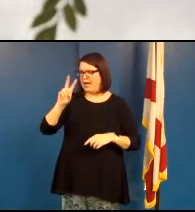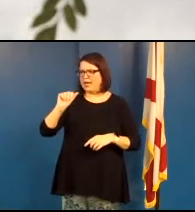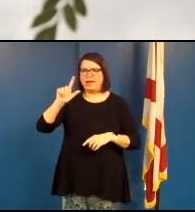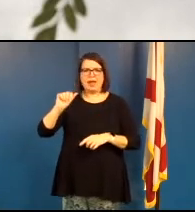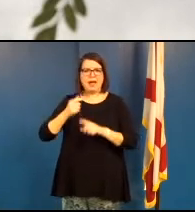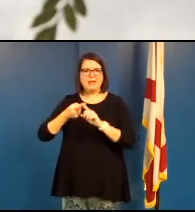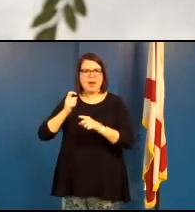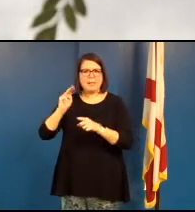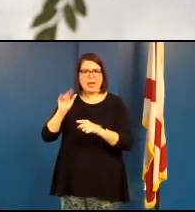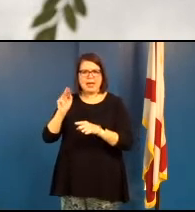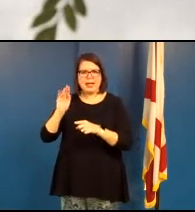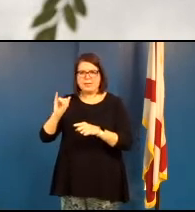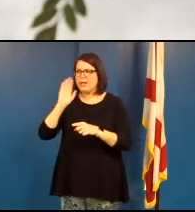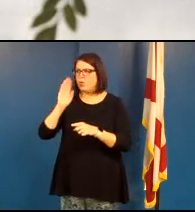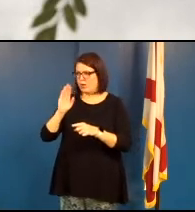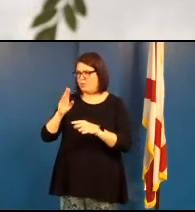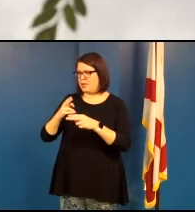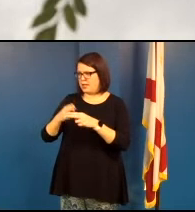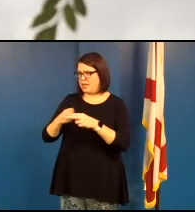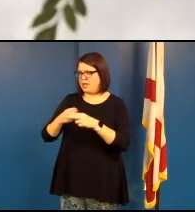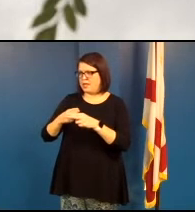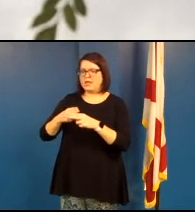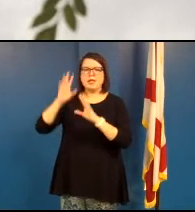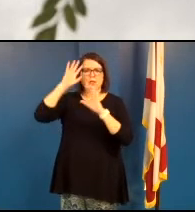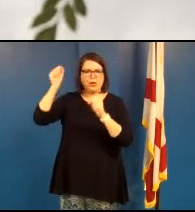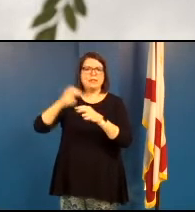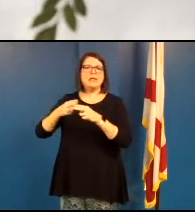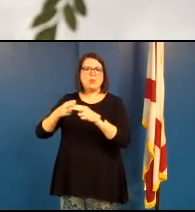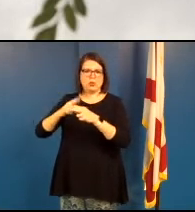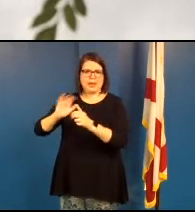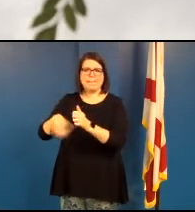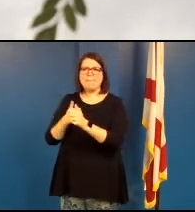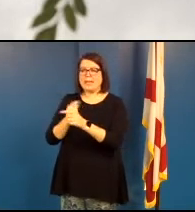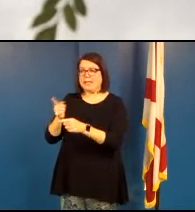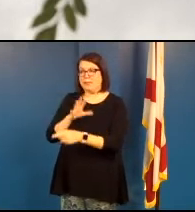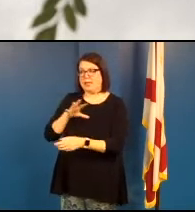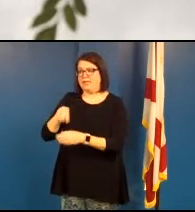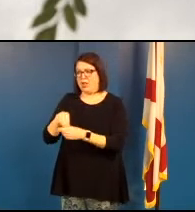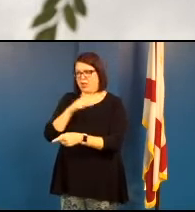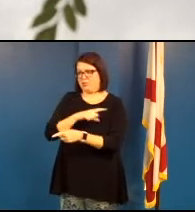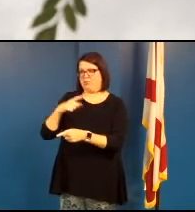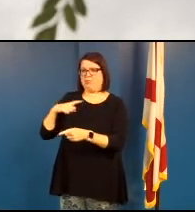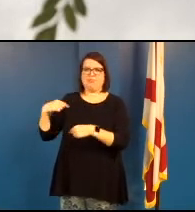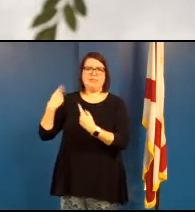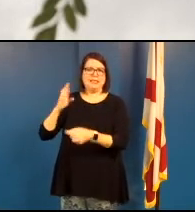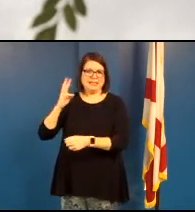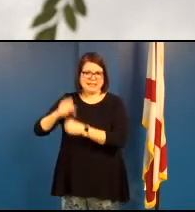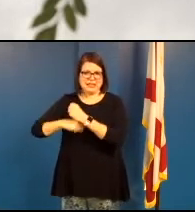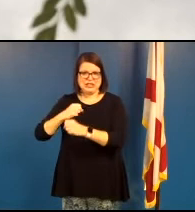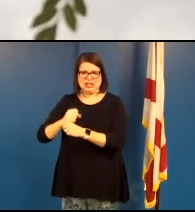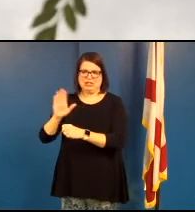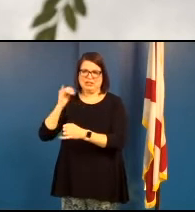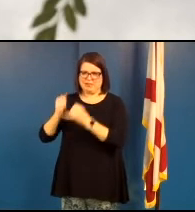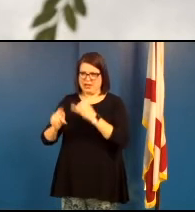tempore. Brian has been in the legislature now for 6 years. This is his final term. Majority leader will be Mike